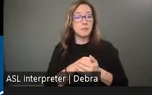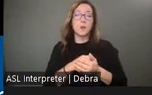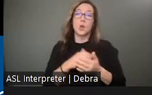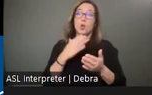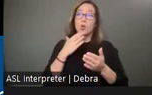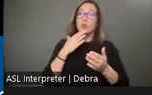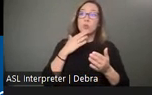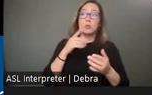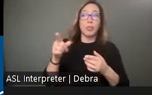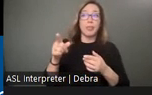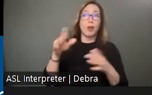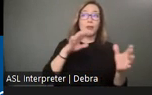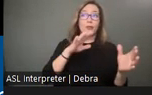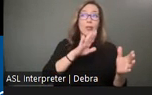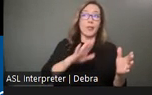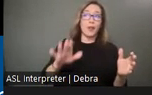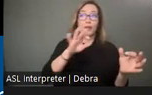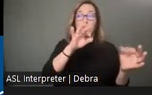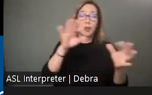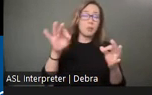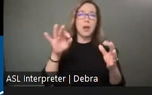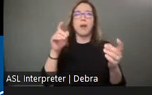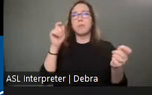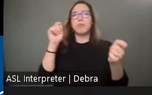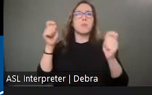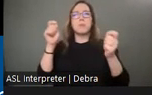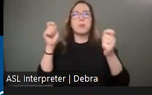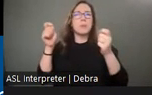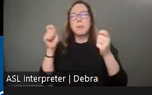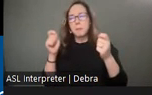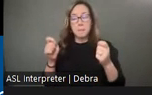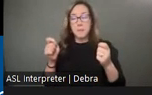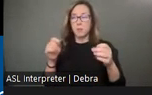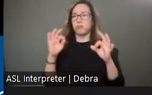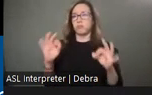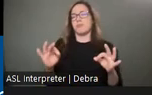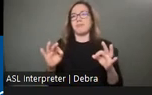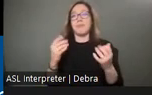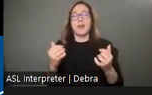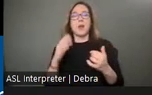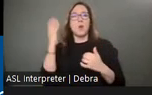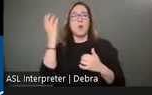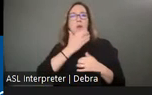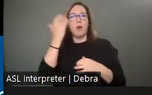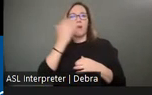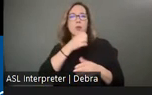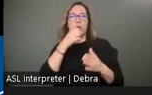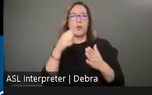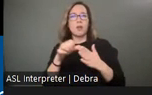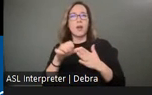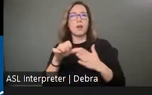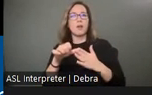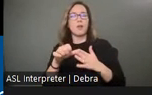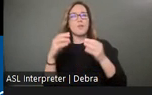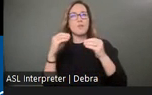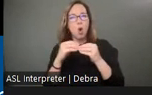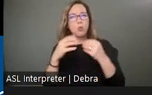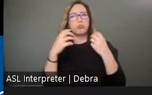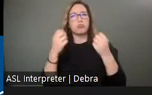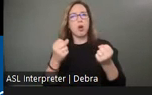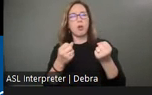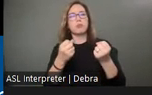revisions based on what they provided to us. So our cover letter now has strengthened information